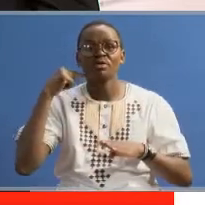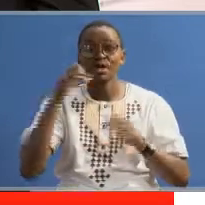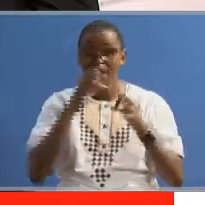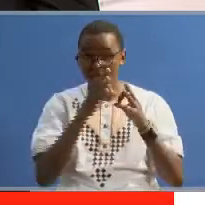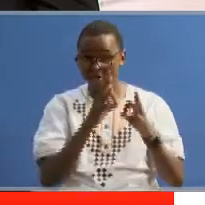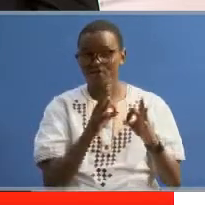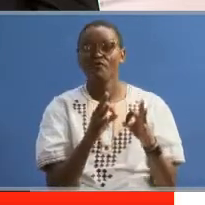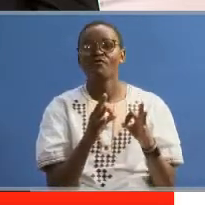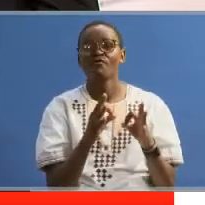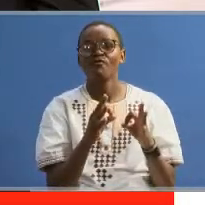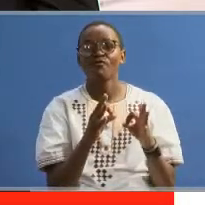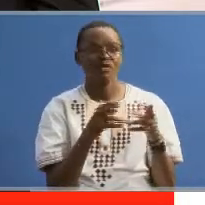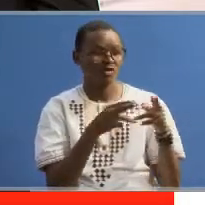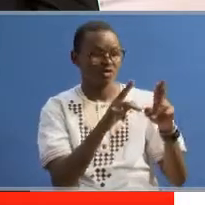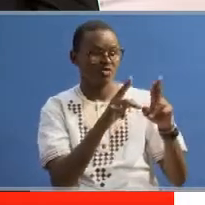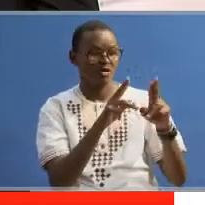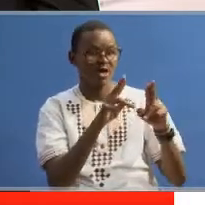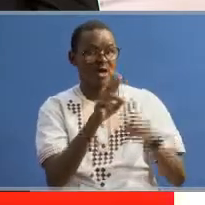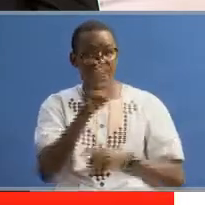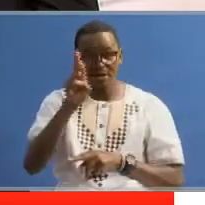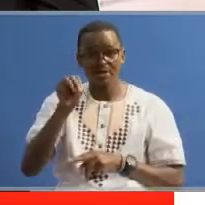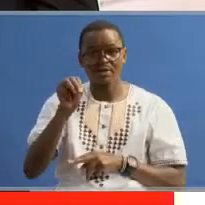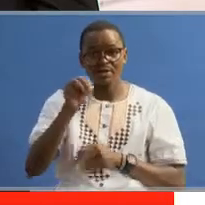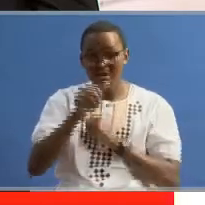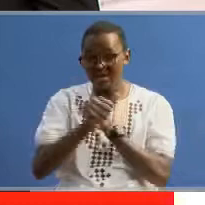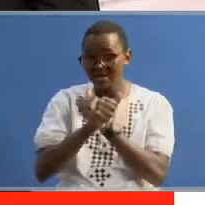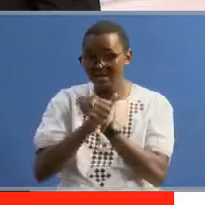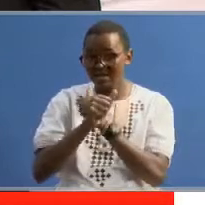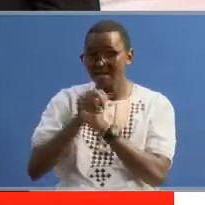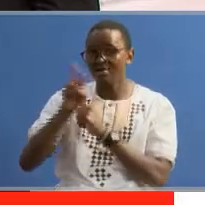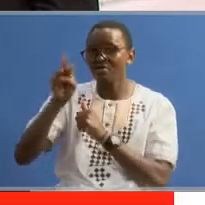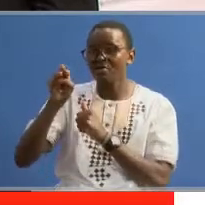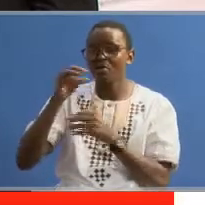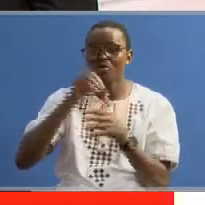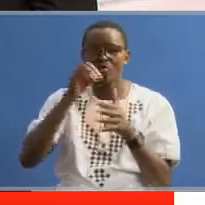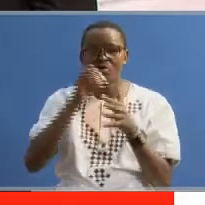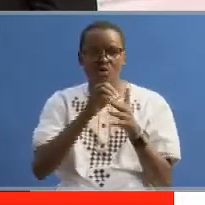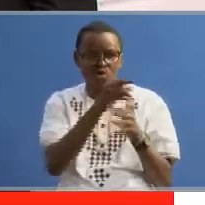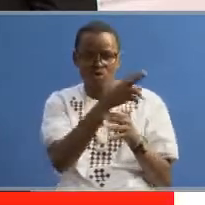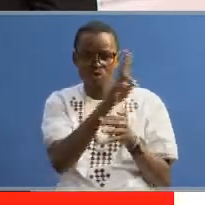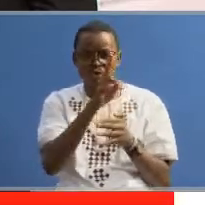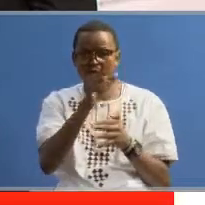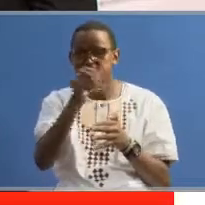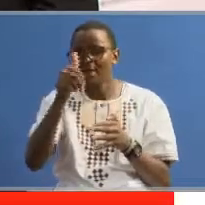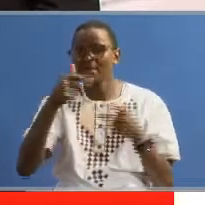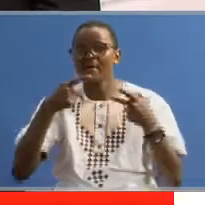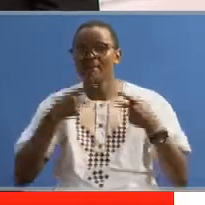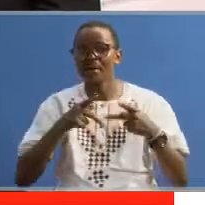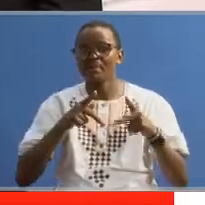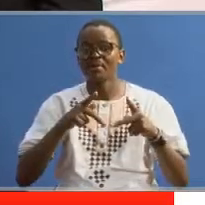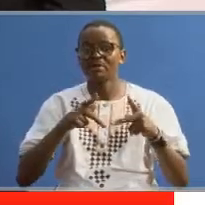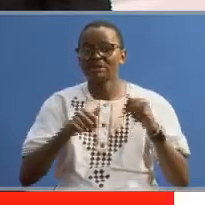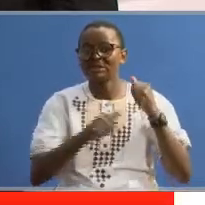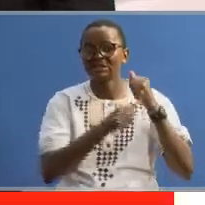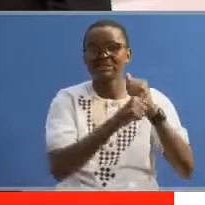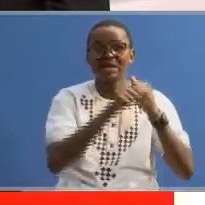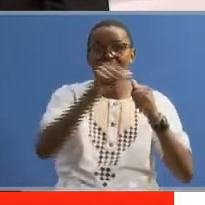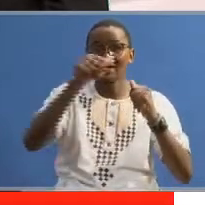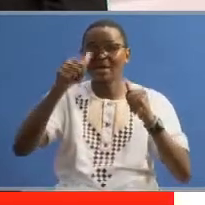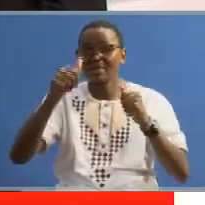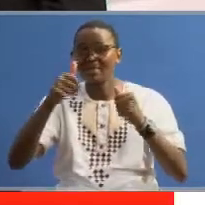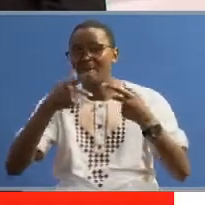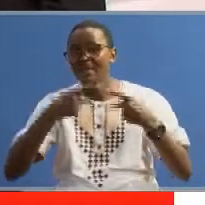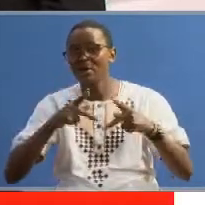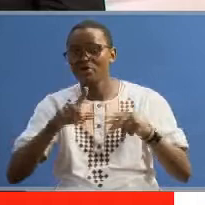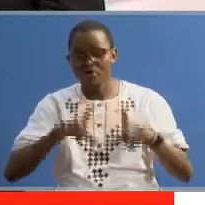if you're shooting at them, so you're endangering their life, or you're shooting at someone else. So you're endangering someone else. You're endangering someone else's